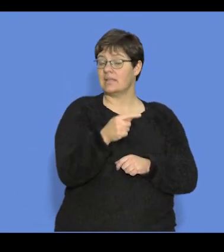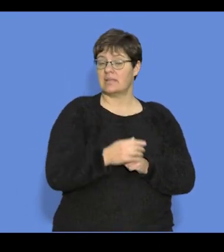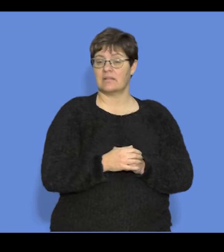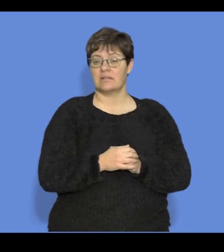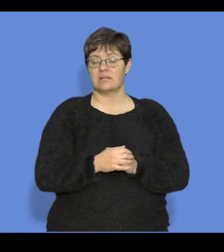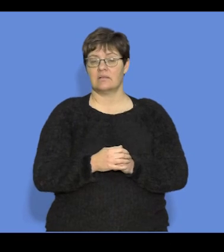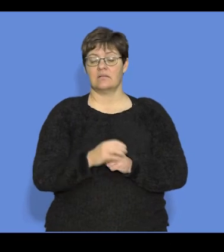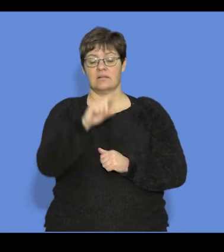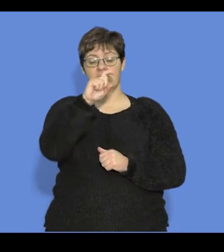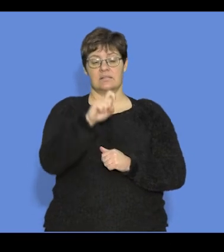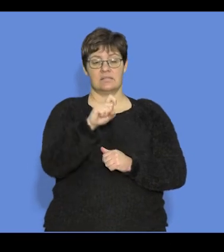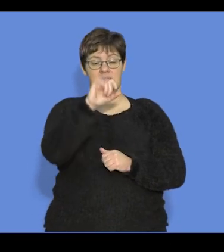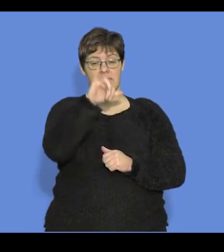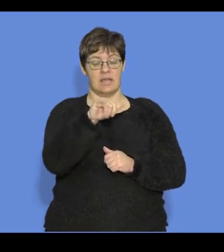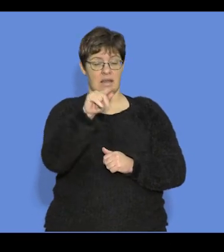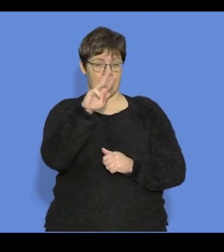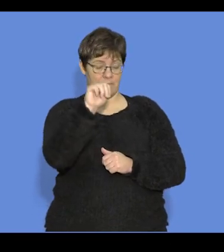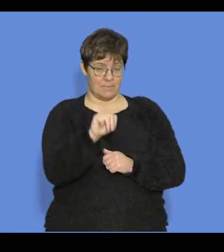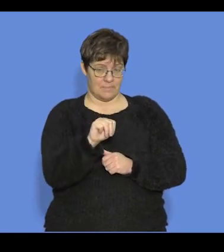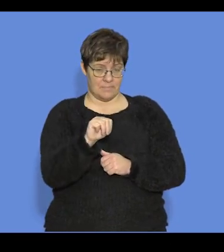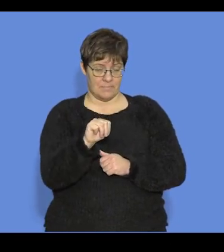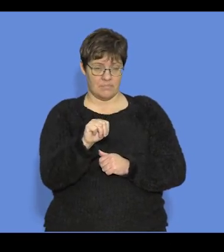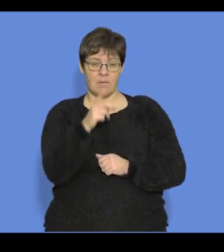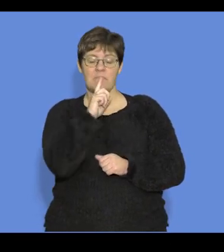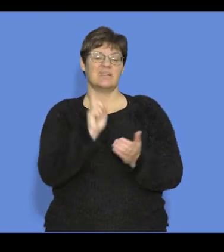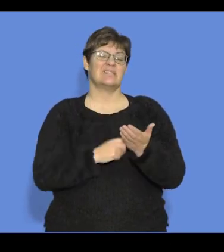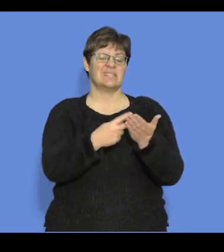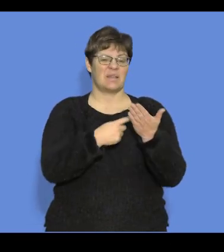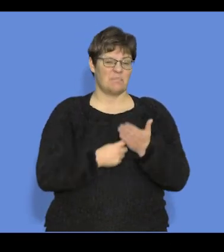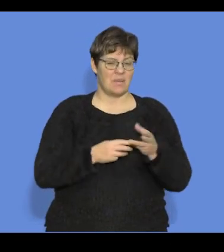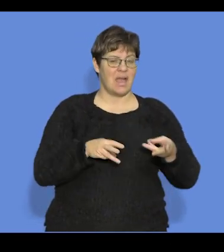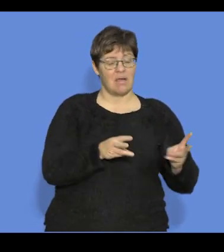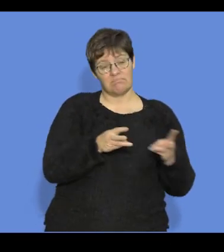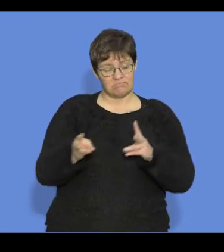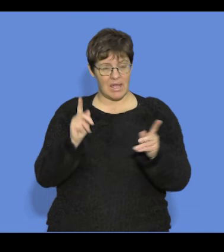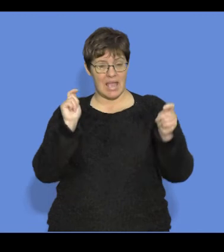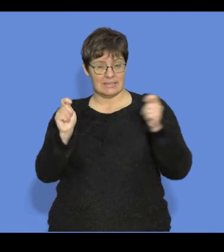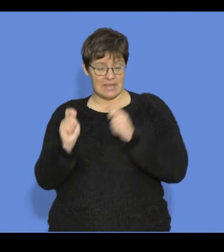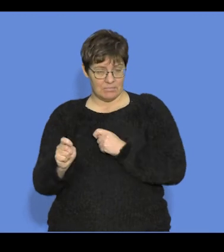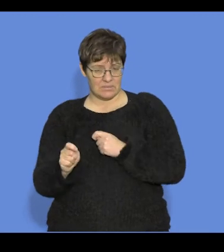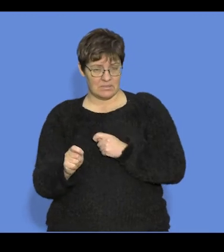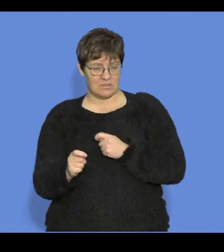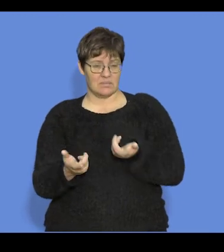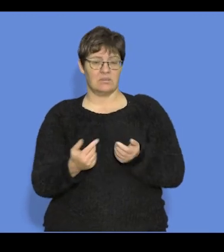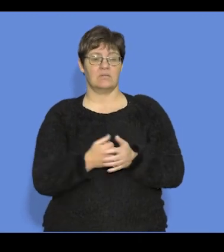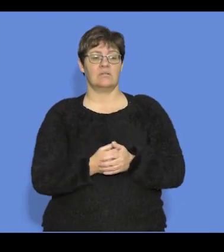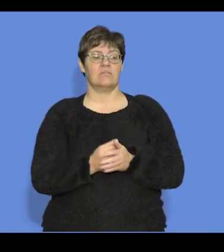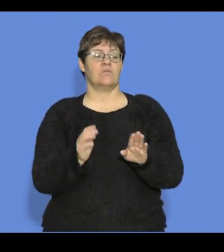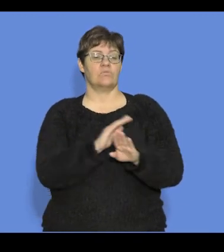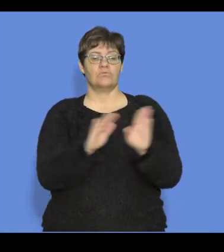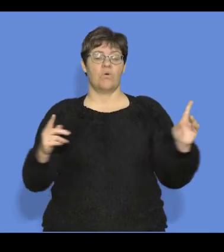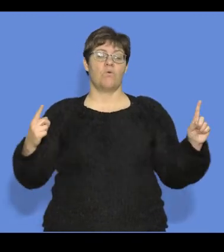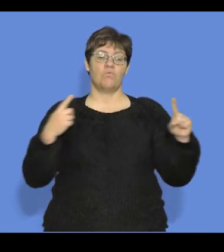is your xylem. So you need to discuss 3 ways xylem is adapted, for example, no